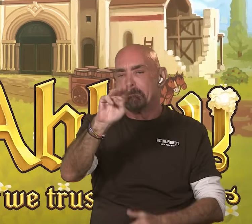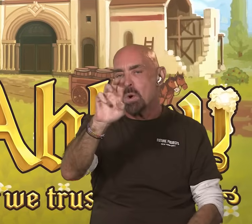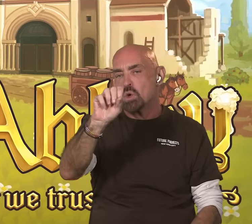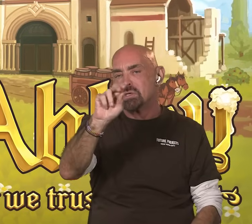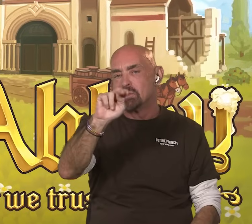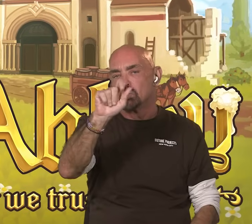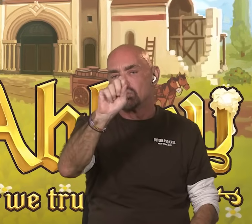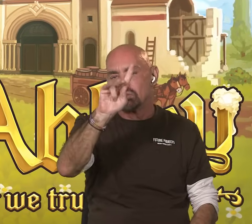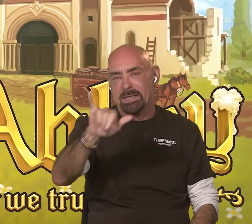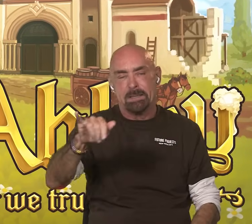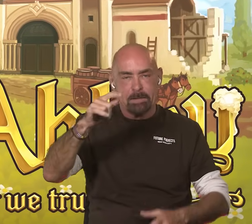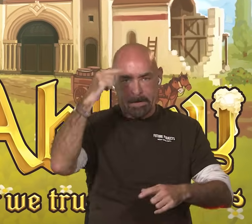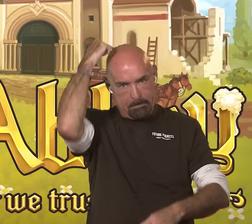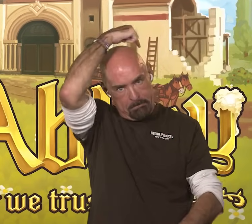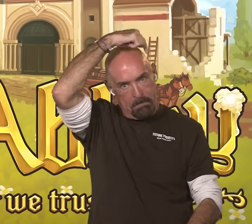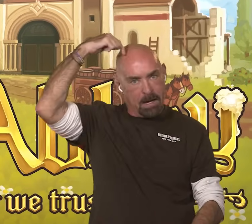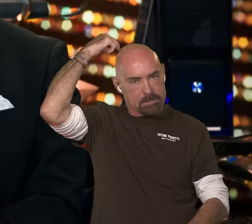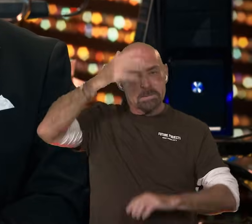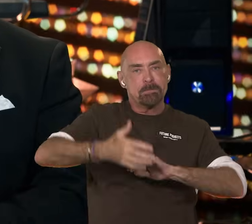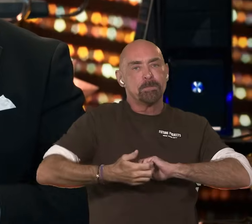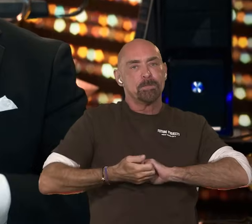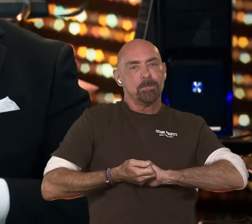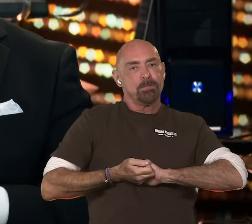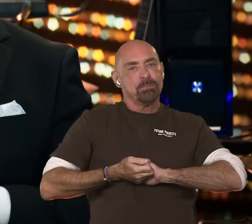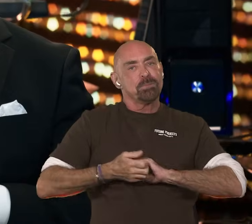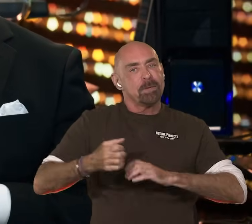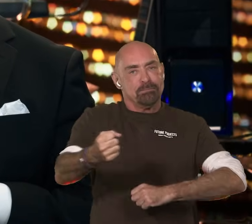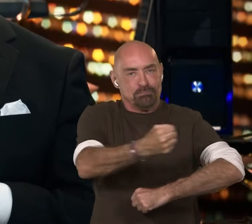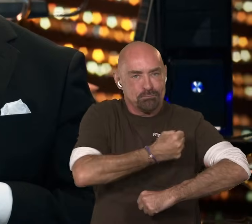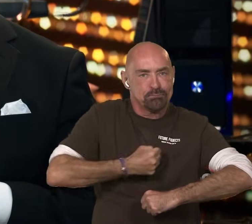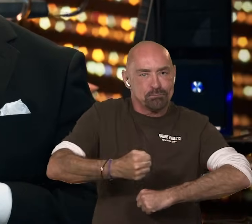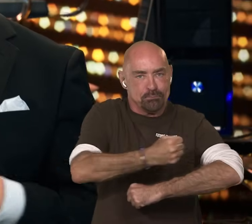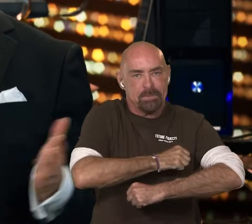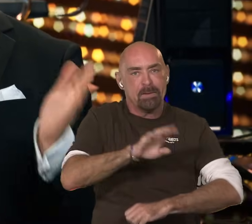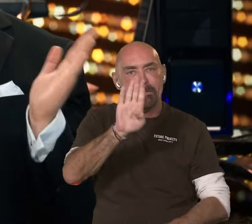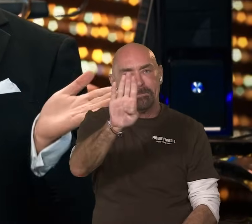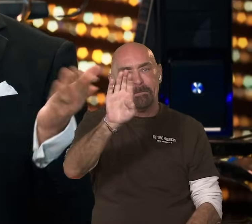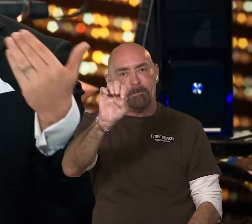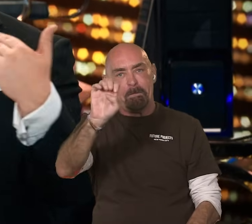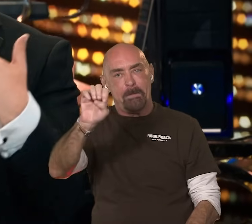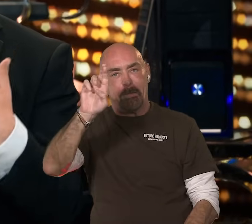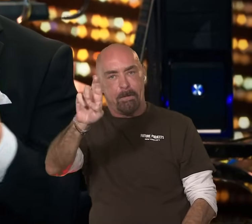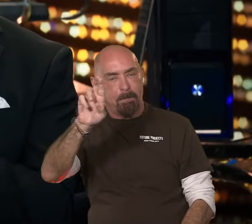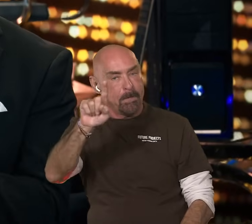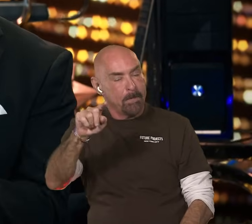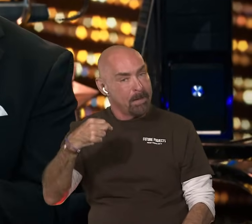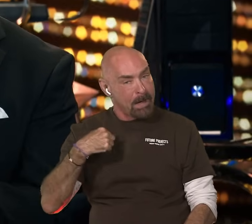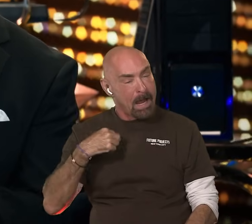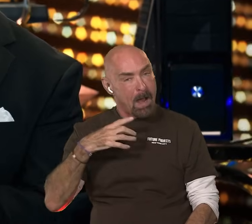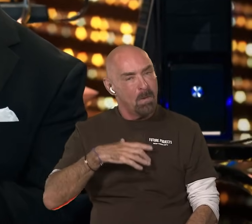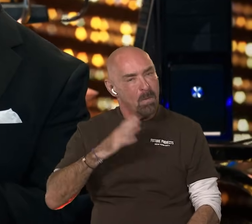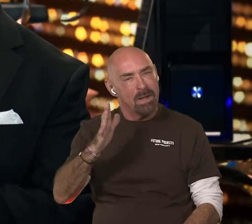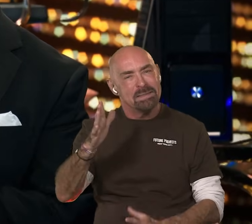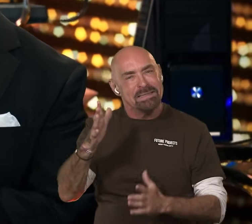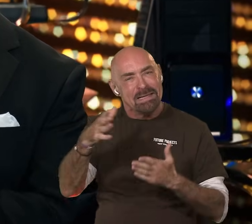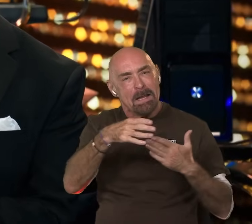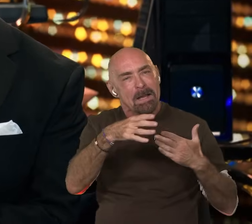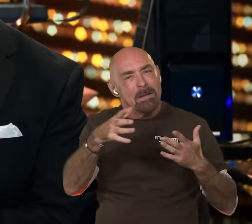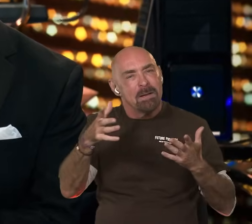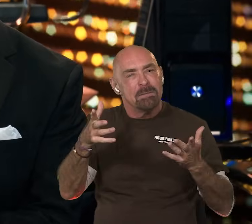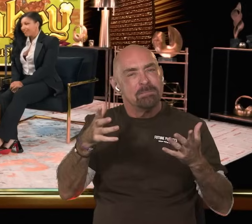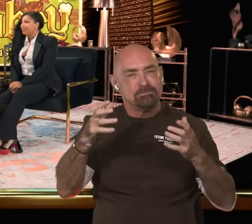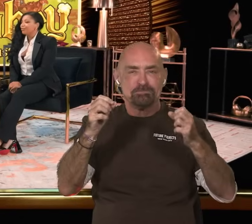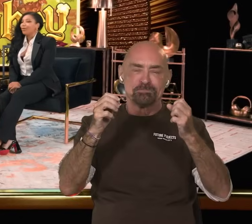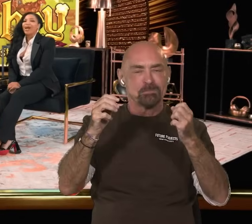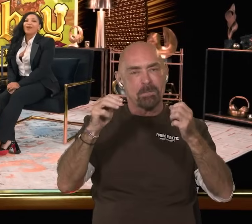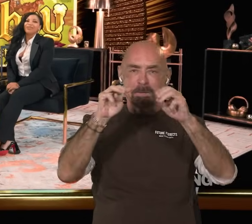happy, and create your very own ale recipes. Oh, Mika, at last, a game that caters to my desire for medieval, mead-based monastery